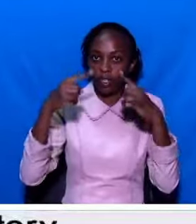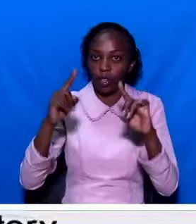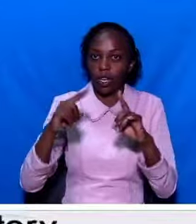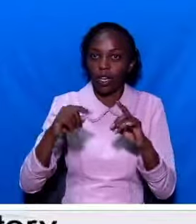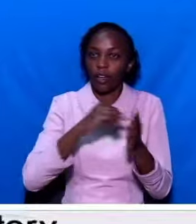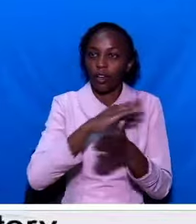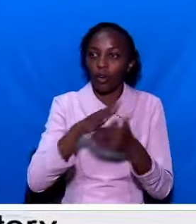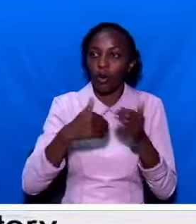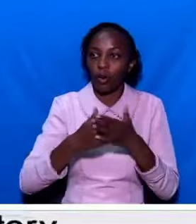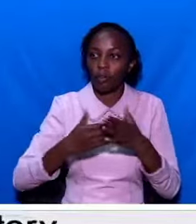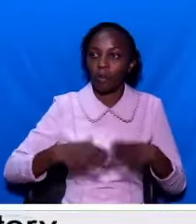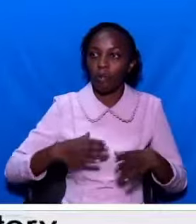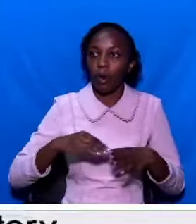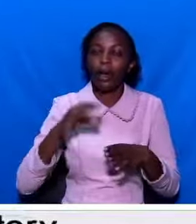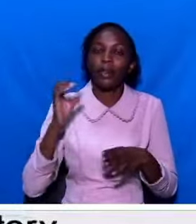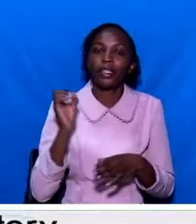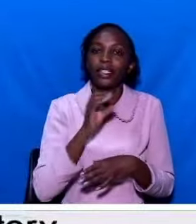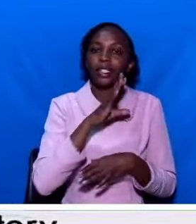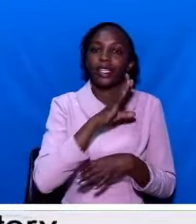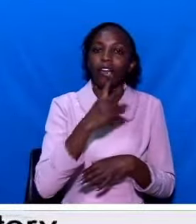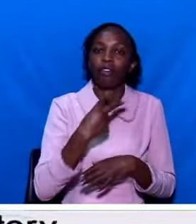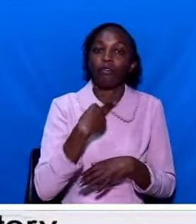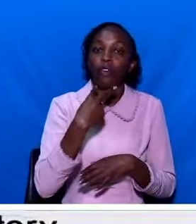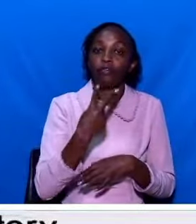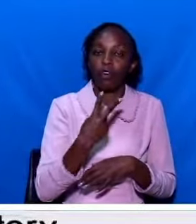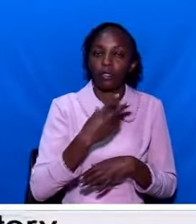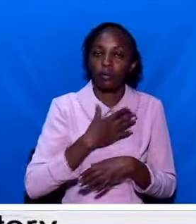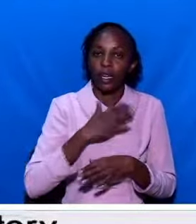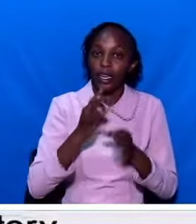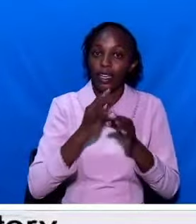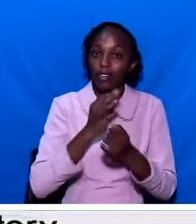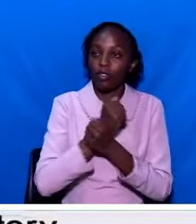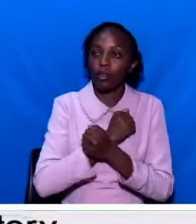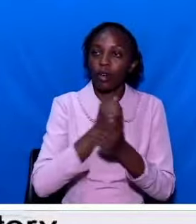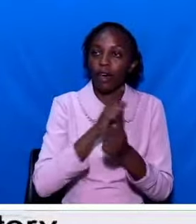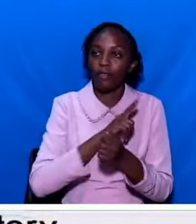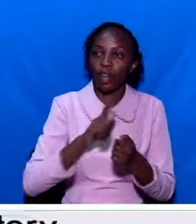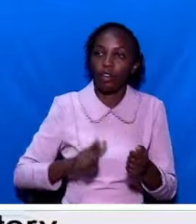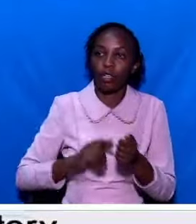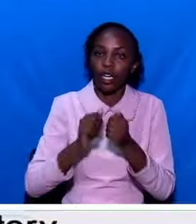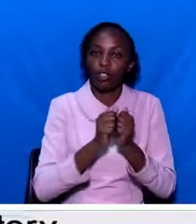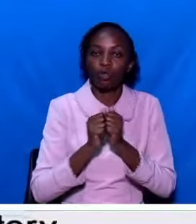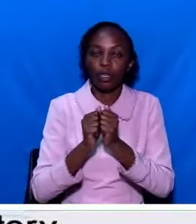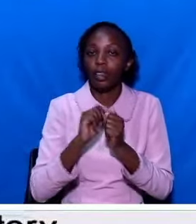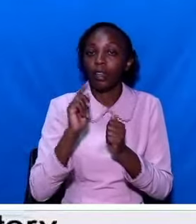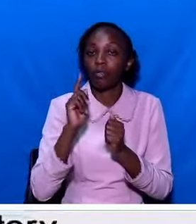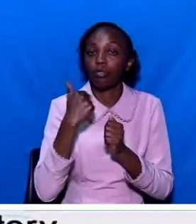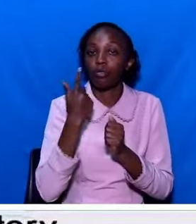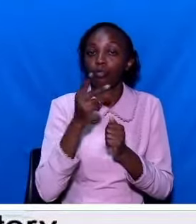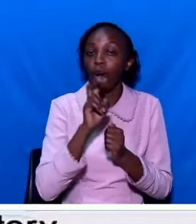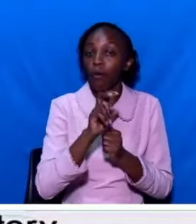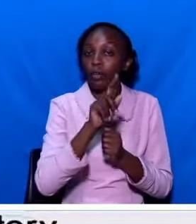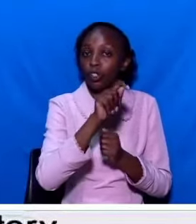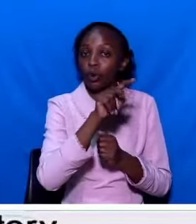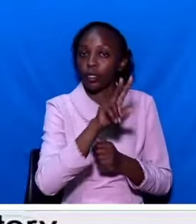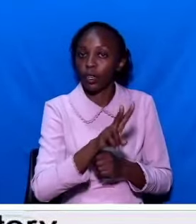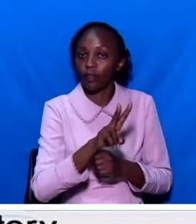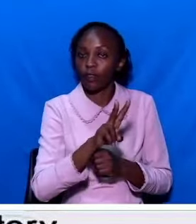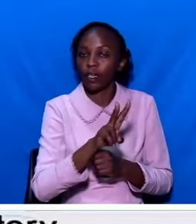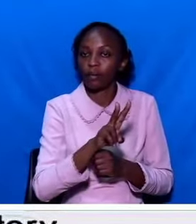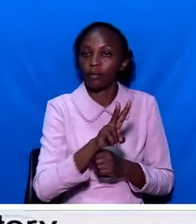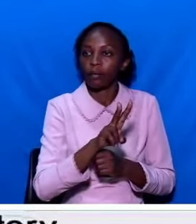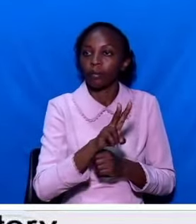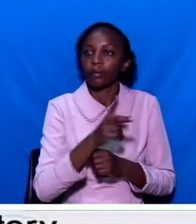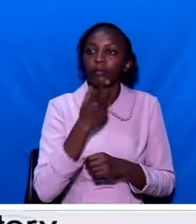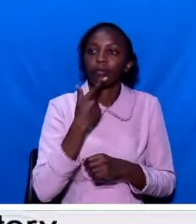sound of my voice this morning, as long as you love the Lord, together with those that are watching us on TV, I'm telling you